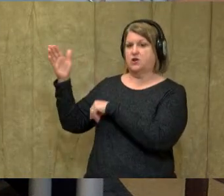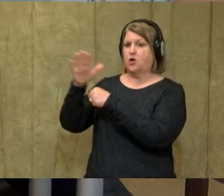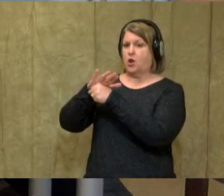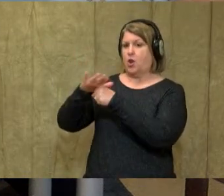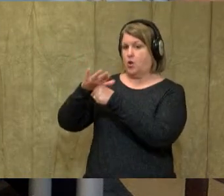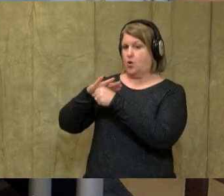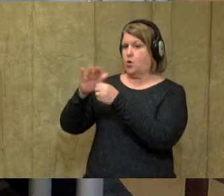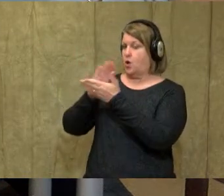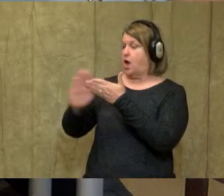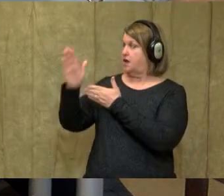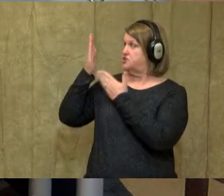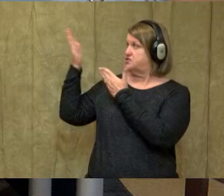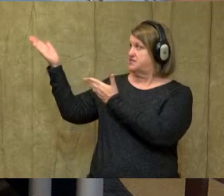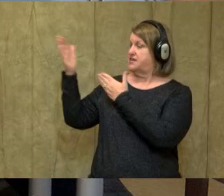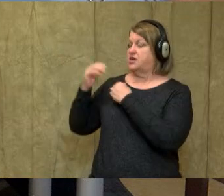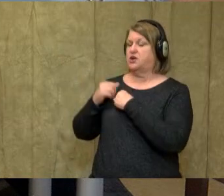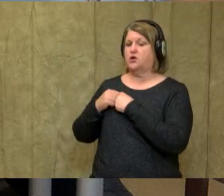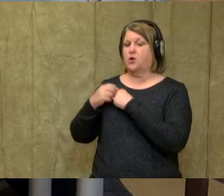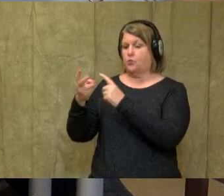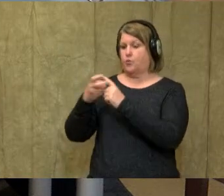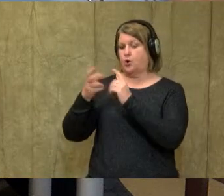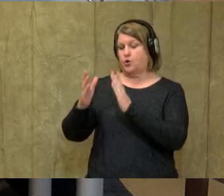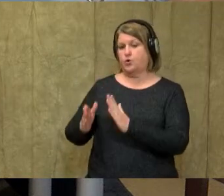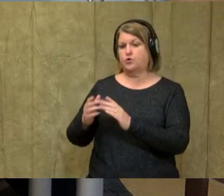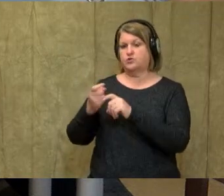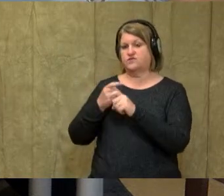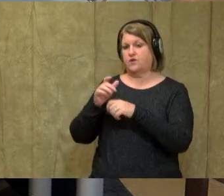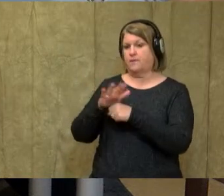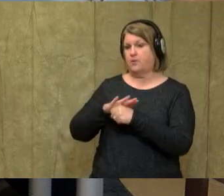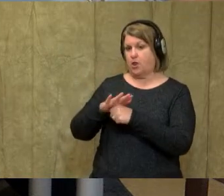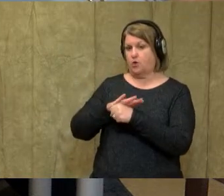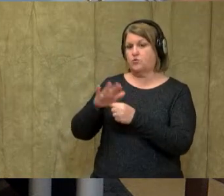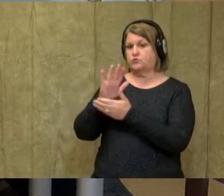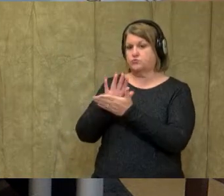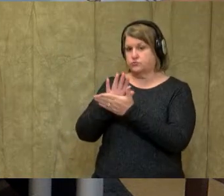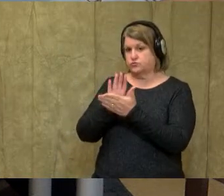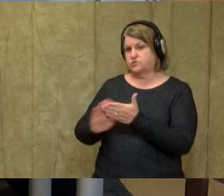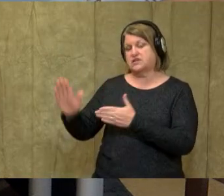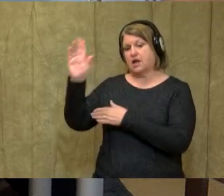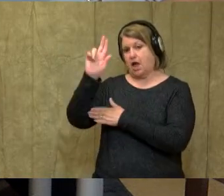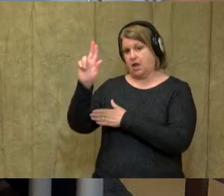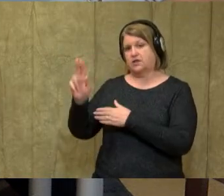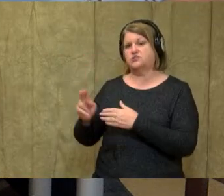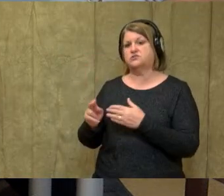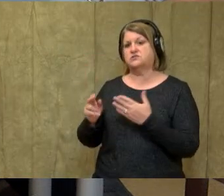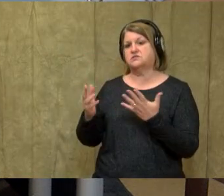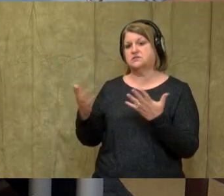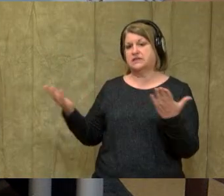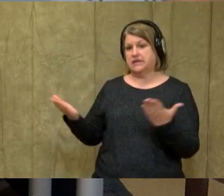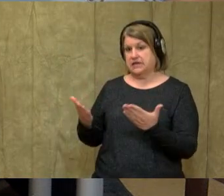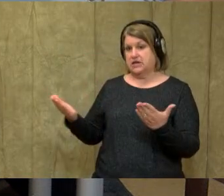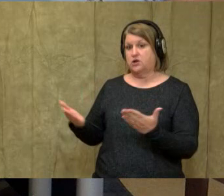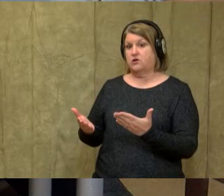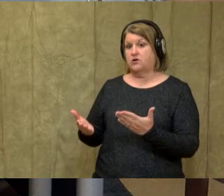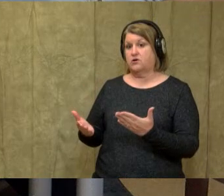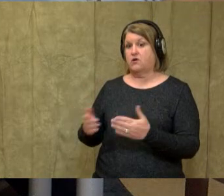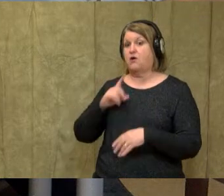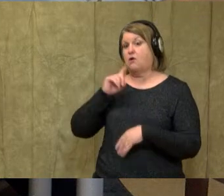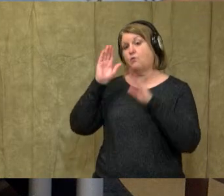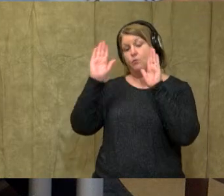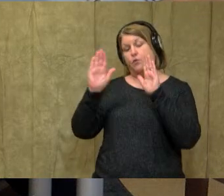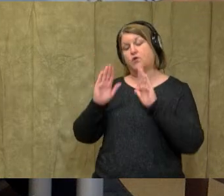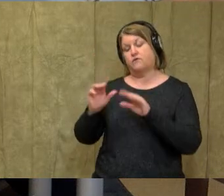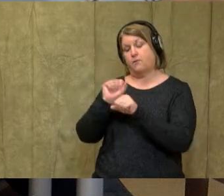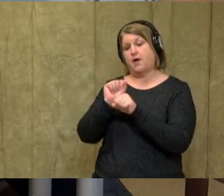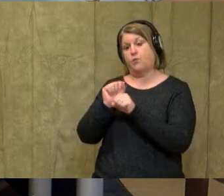colleges, recruiters from our local schools, universities, those institutions that are here for us are great about working